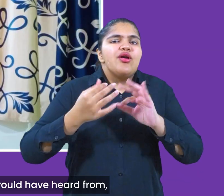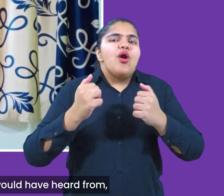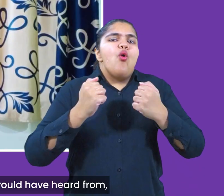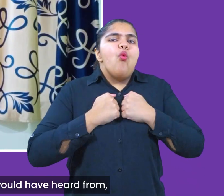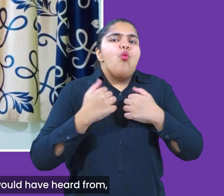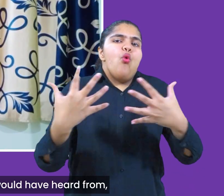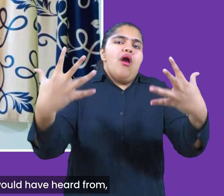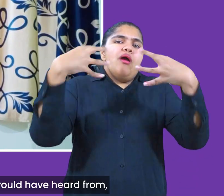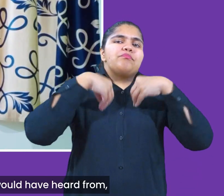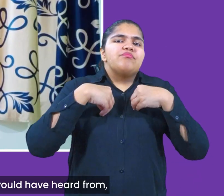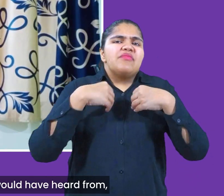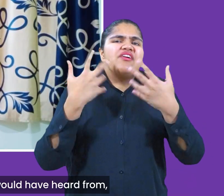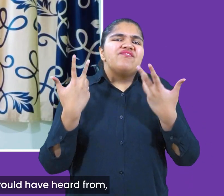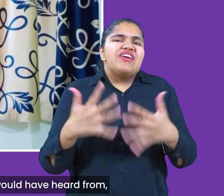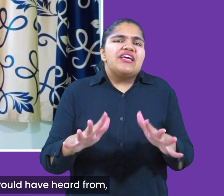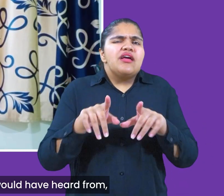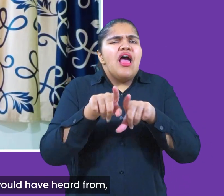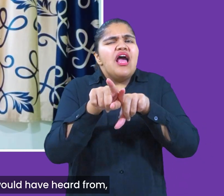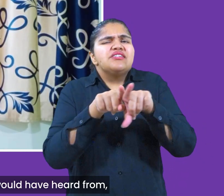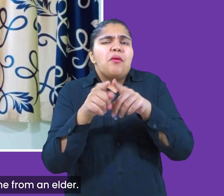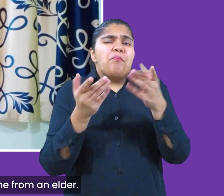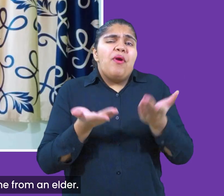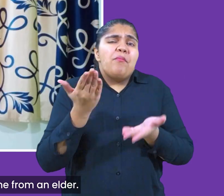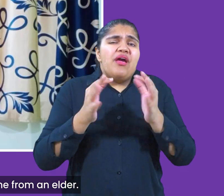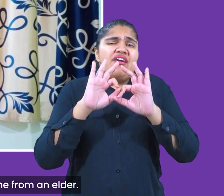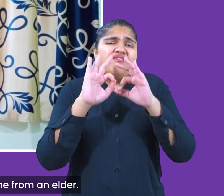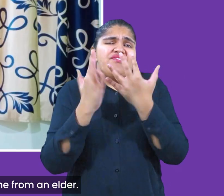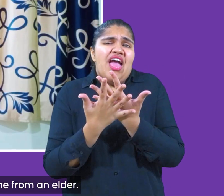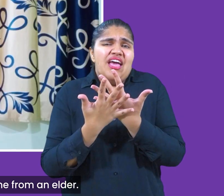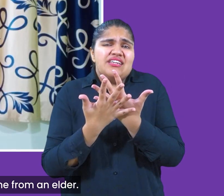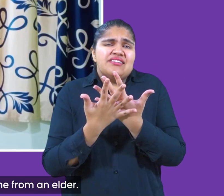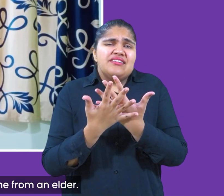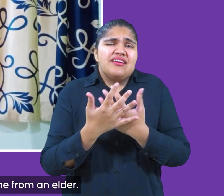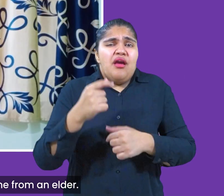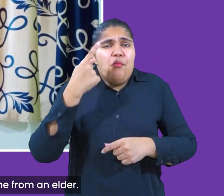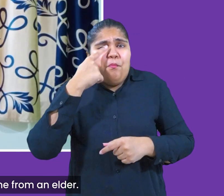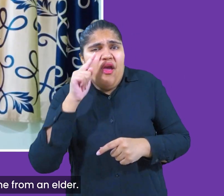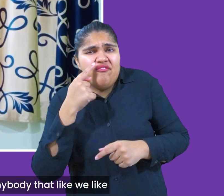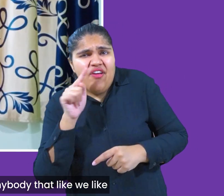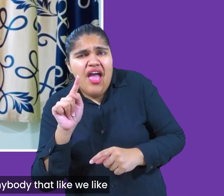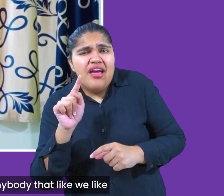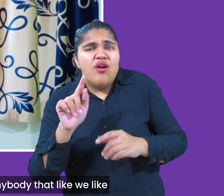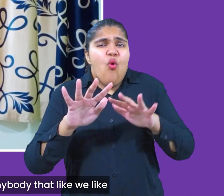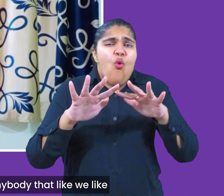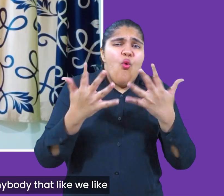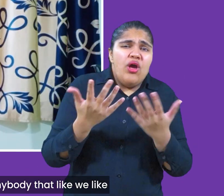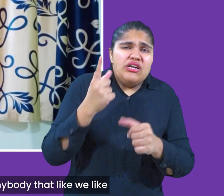for example, maybe as a child we would have heard from somebody, from an elder.